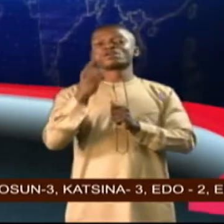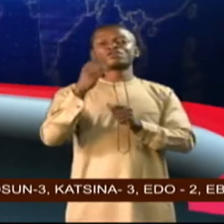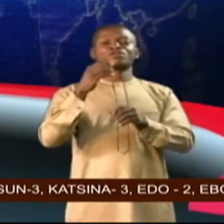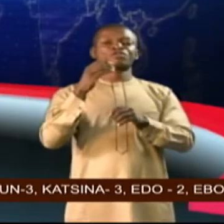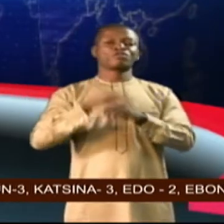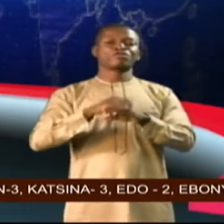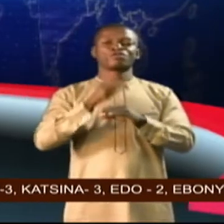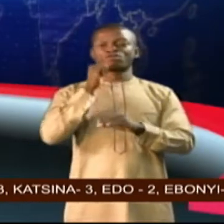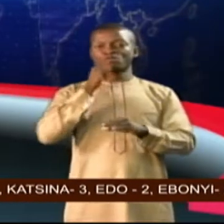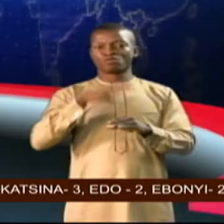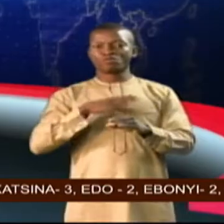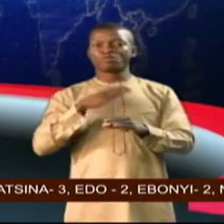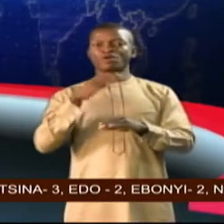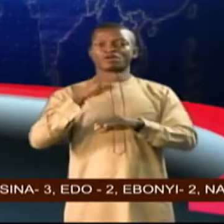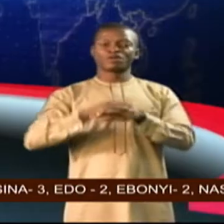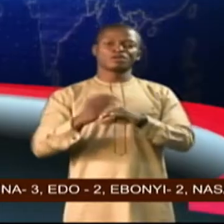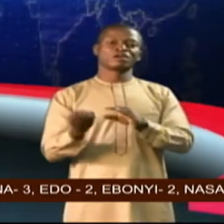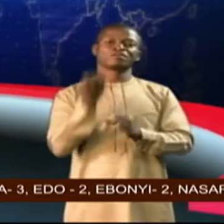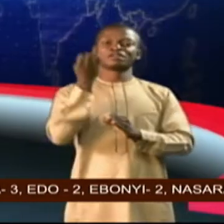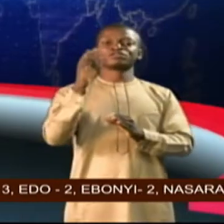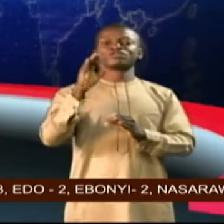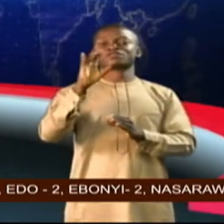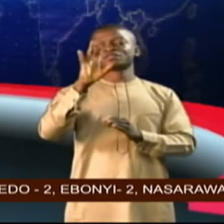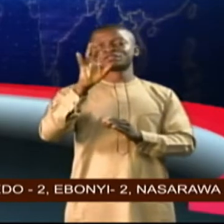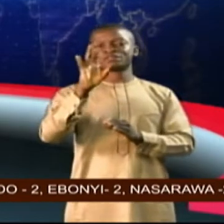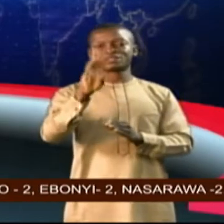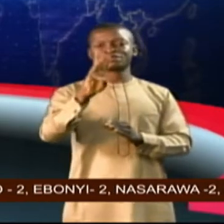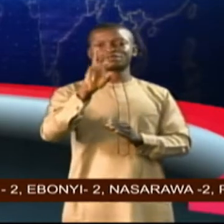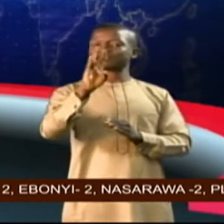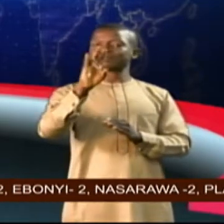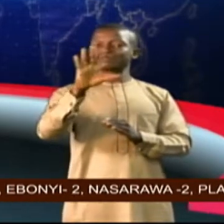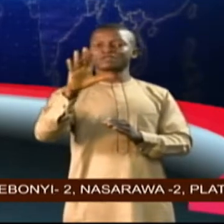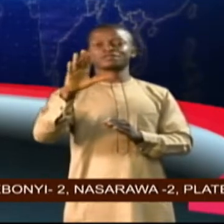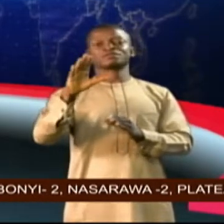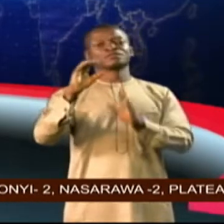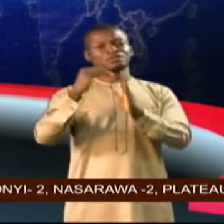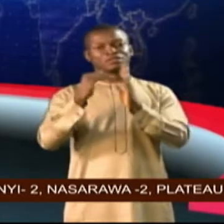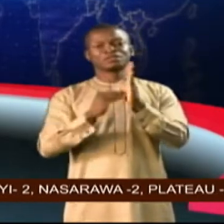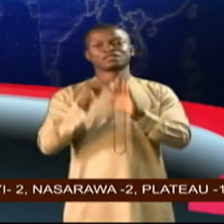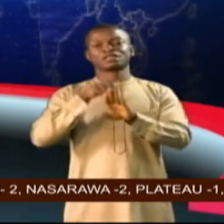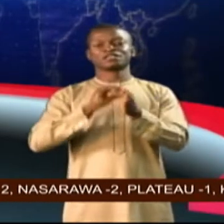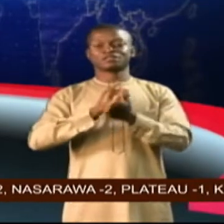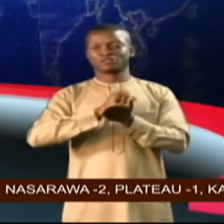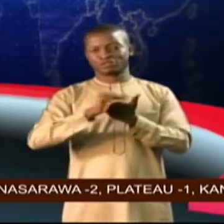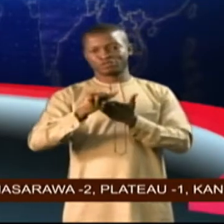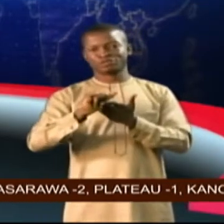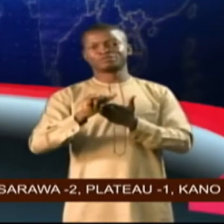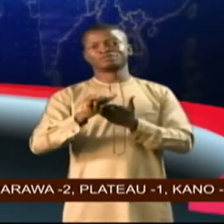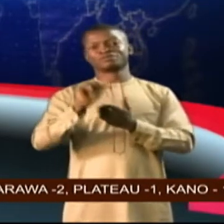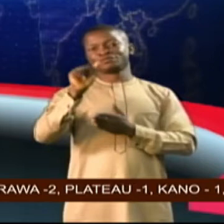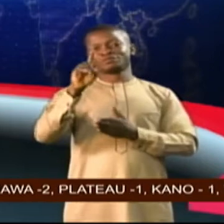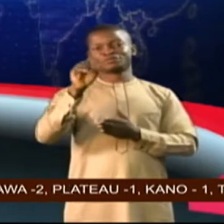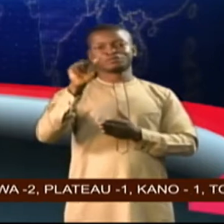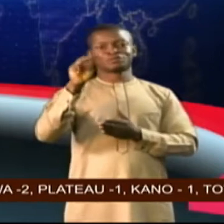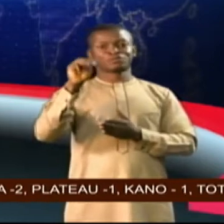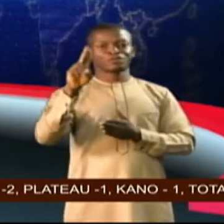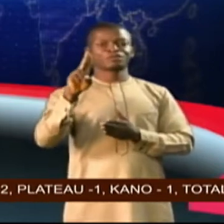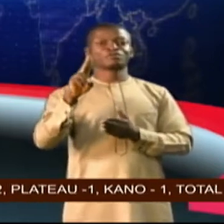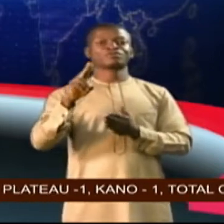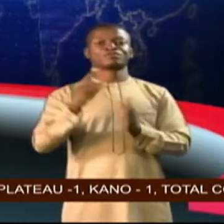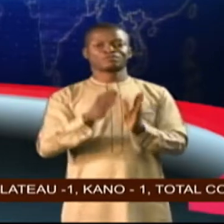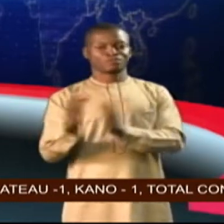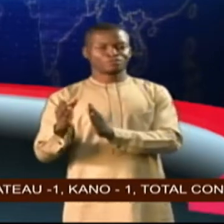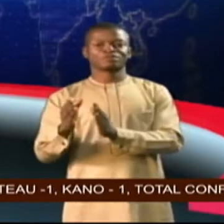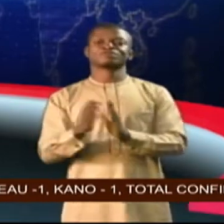Women on the emergence of 75th session of the United Nations General Assembly in New York. Adam Musambo's report is being put together. Whenever